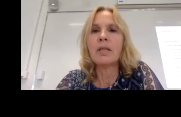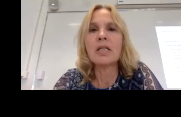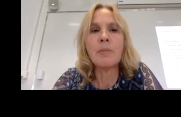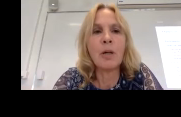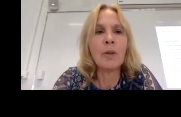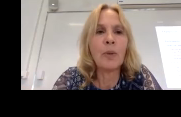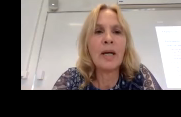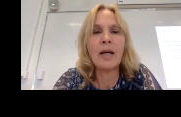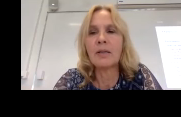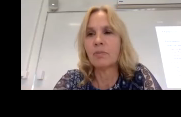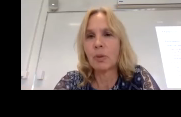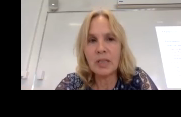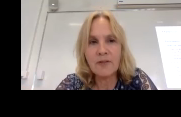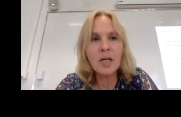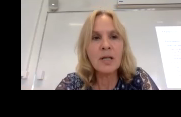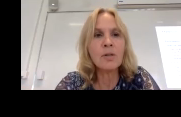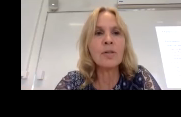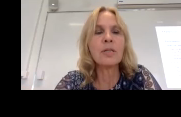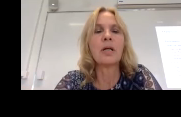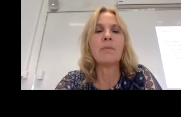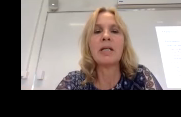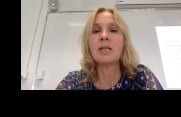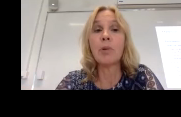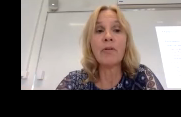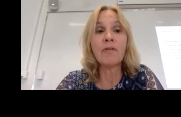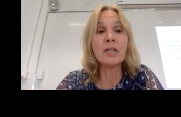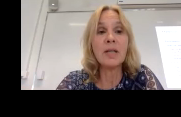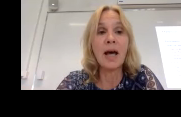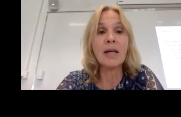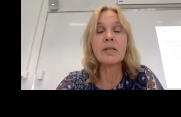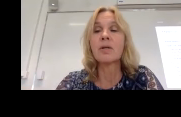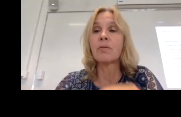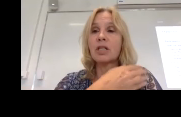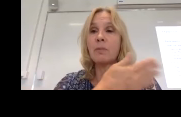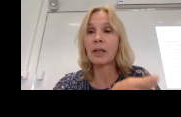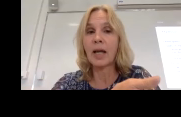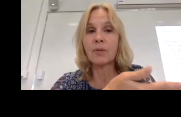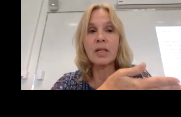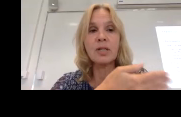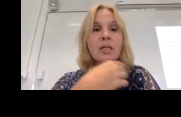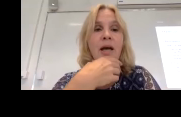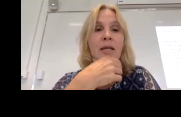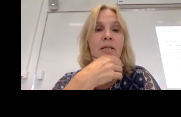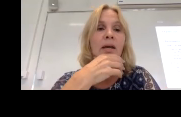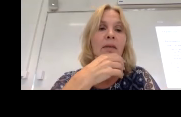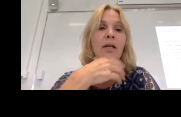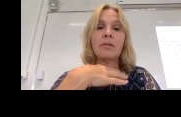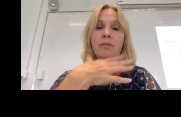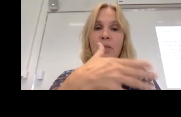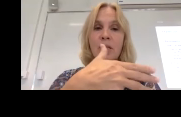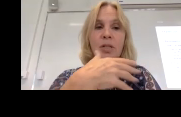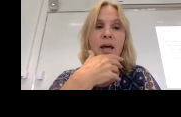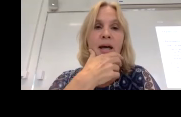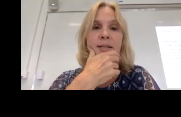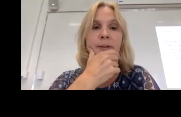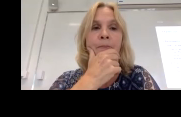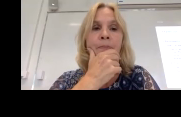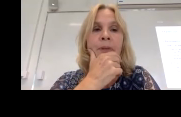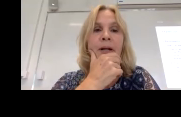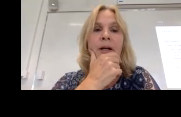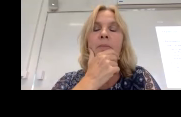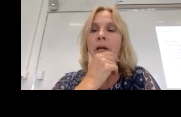So in this experiment, we had 20 deaf signers. They did both of these tasks, so the semantic categorization task and the repetition